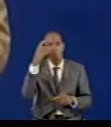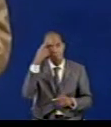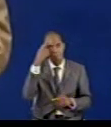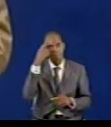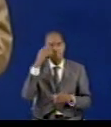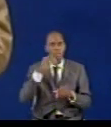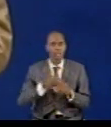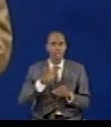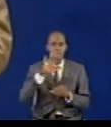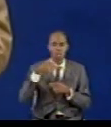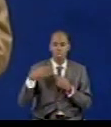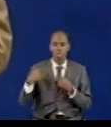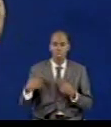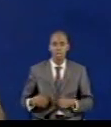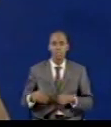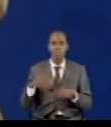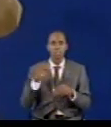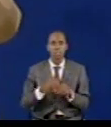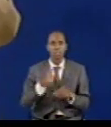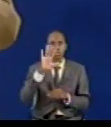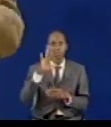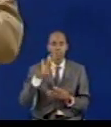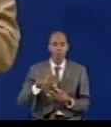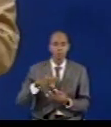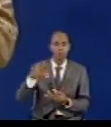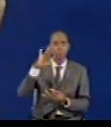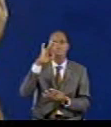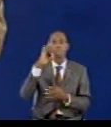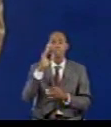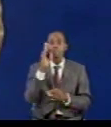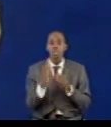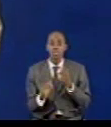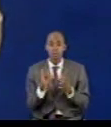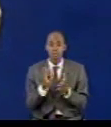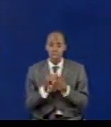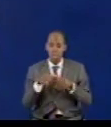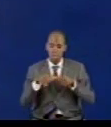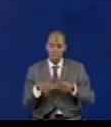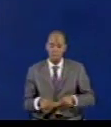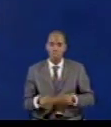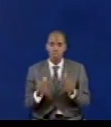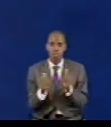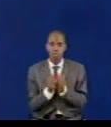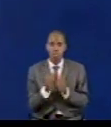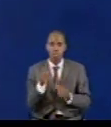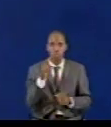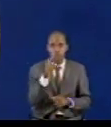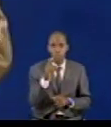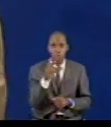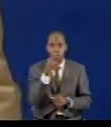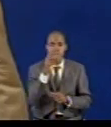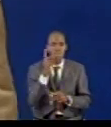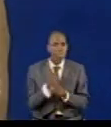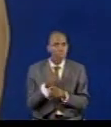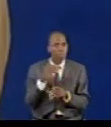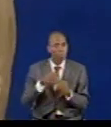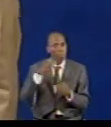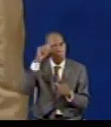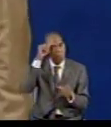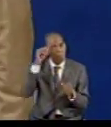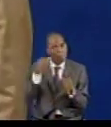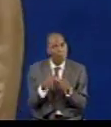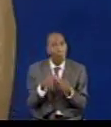your heart, in your spirit, if that abides with you, you keep in memory